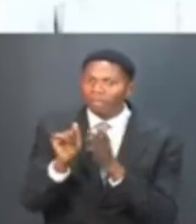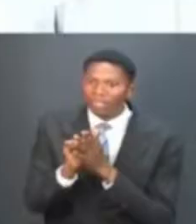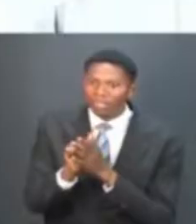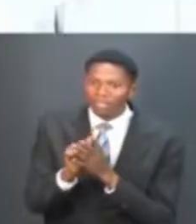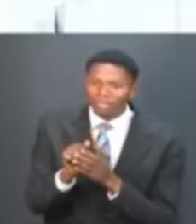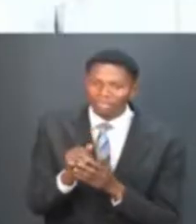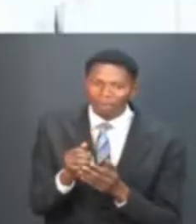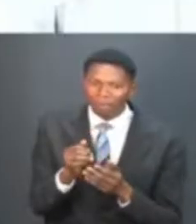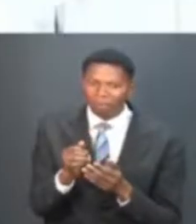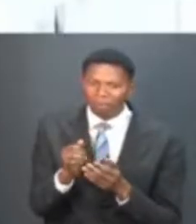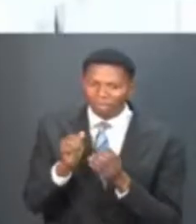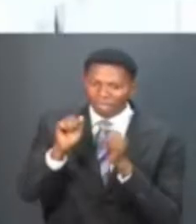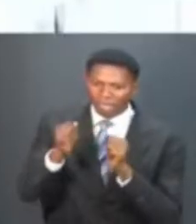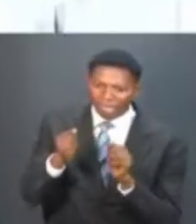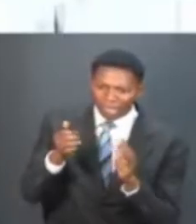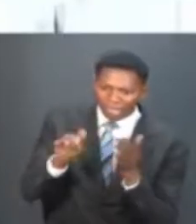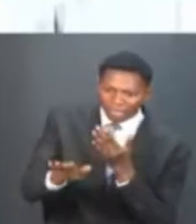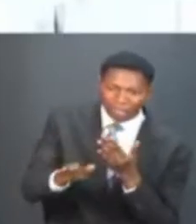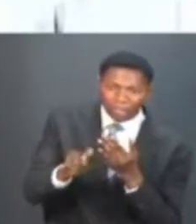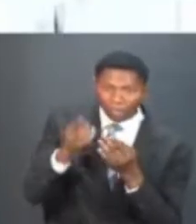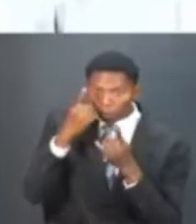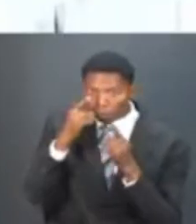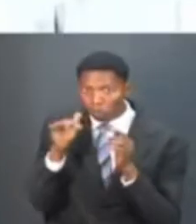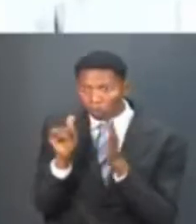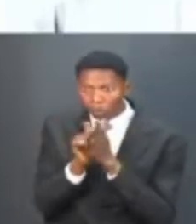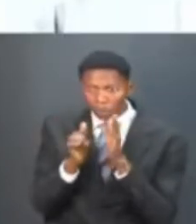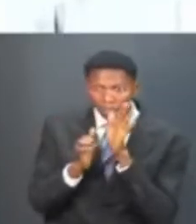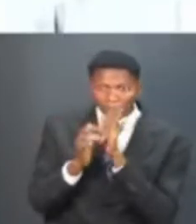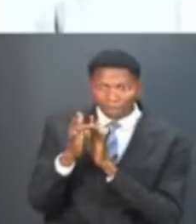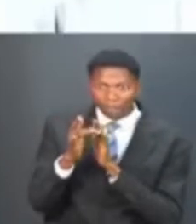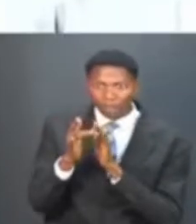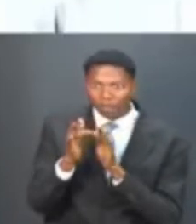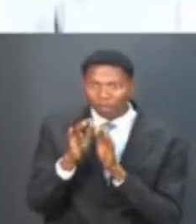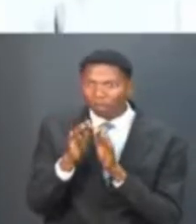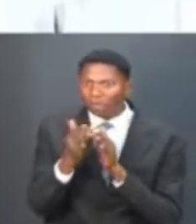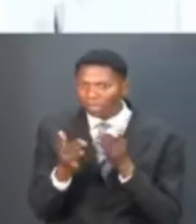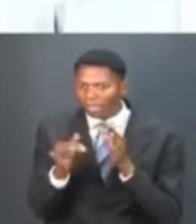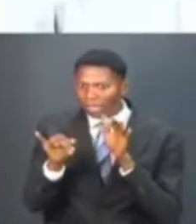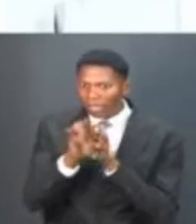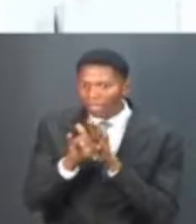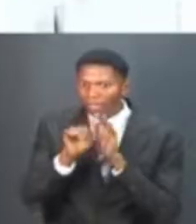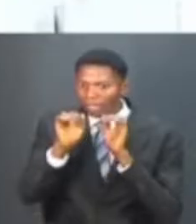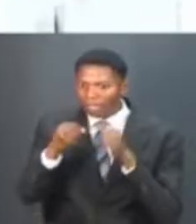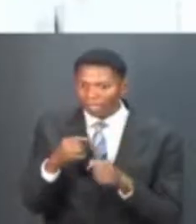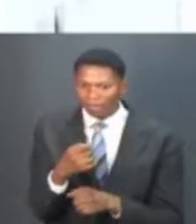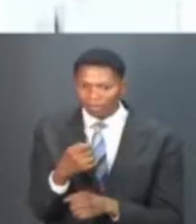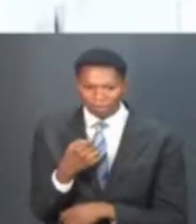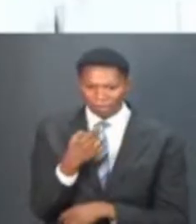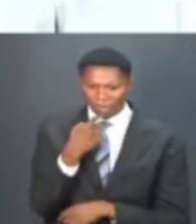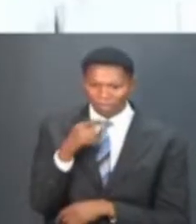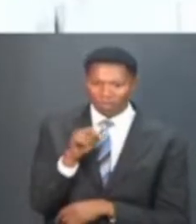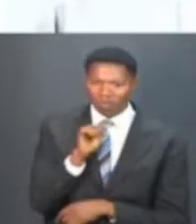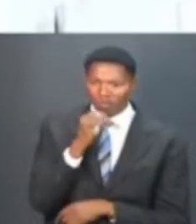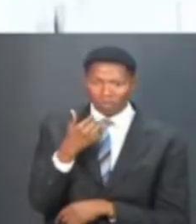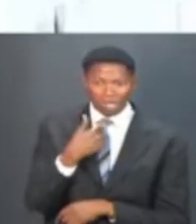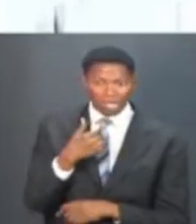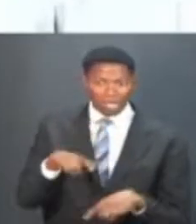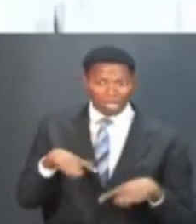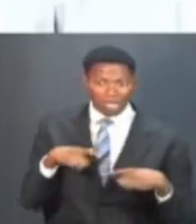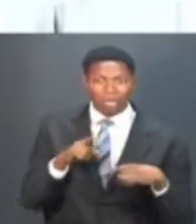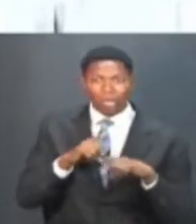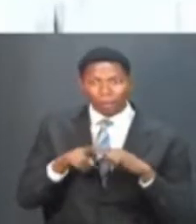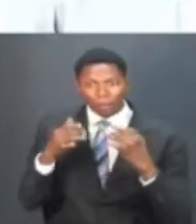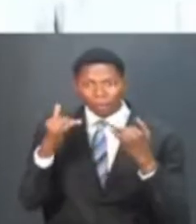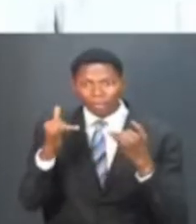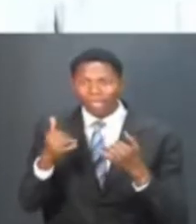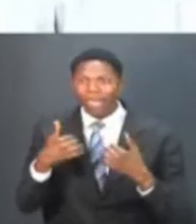would have been condemned to death. The diagnosis would have meant that they have no chance of survival. But now there